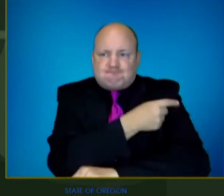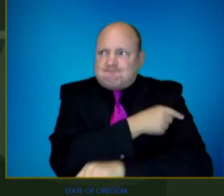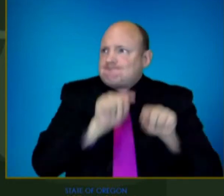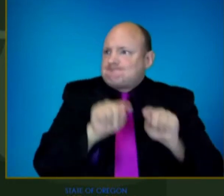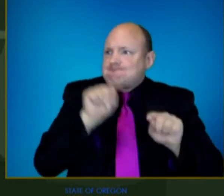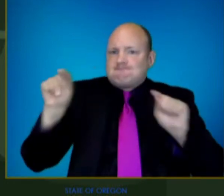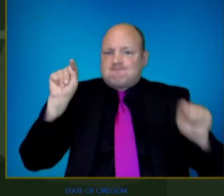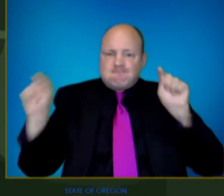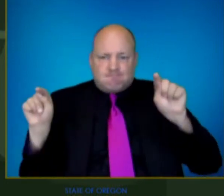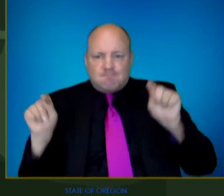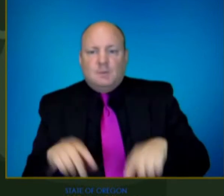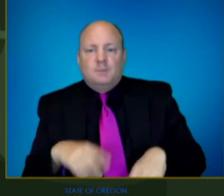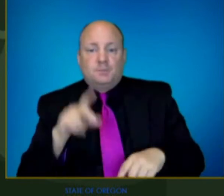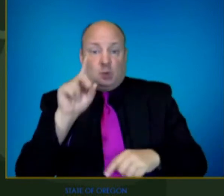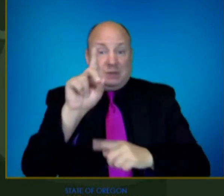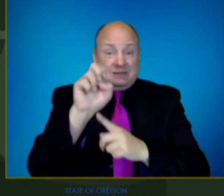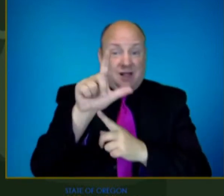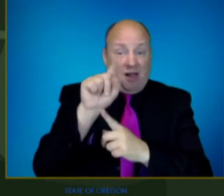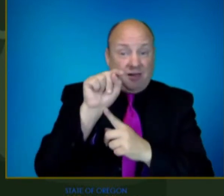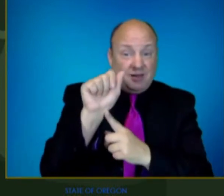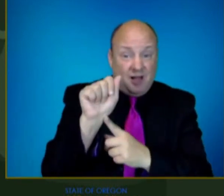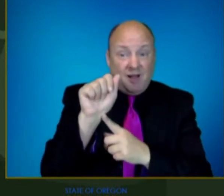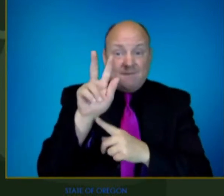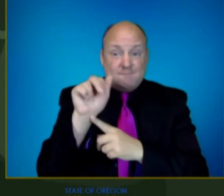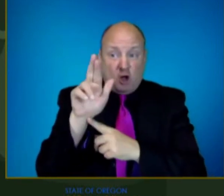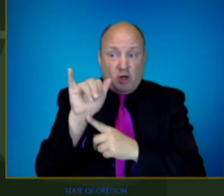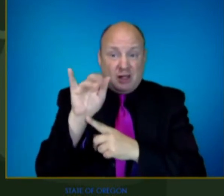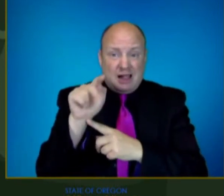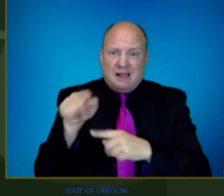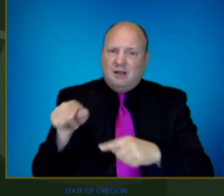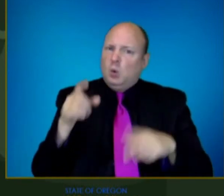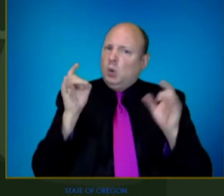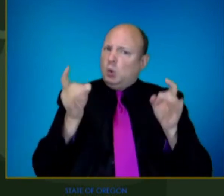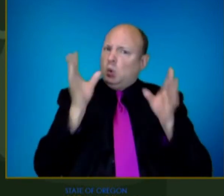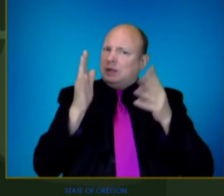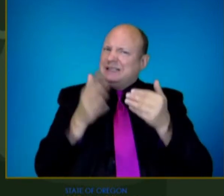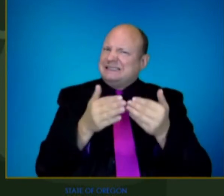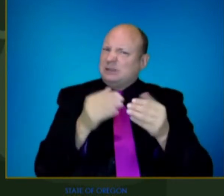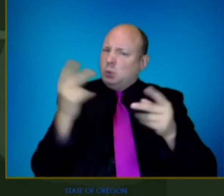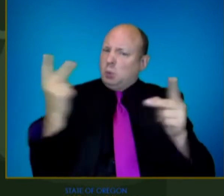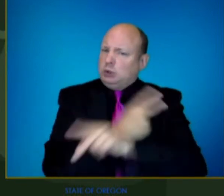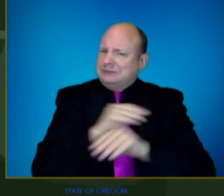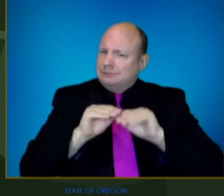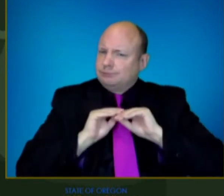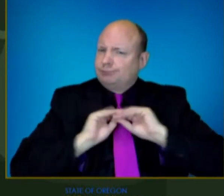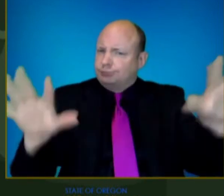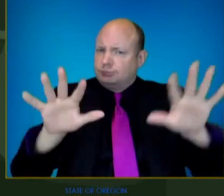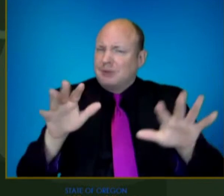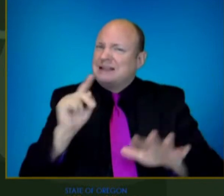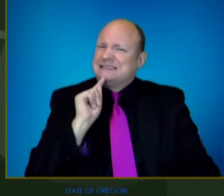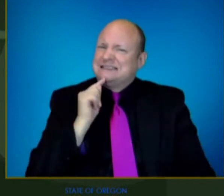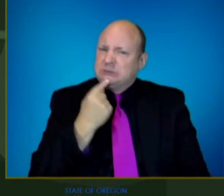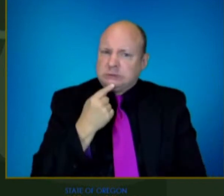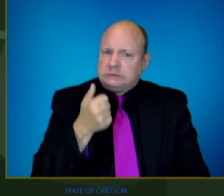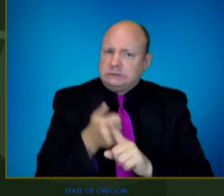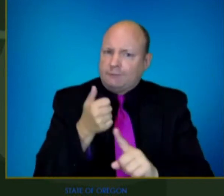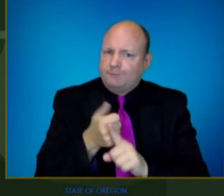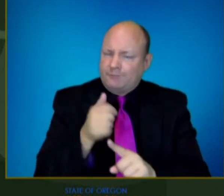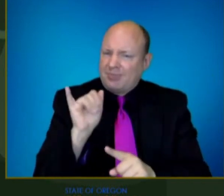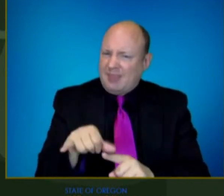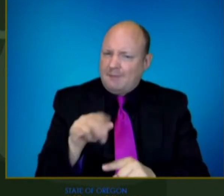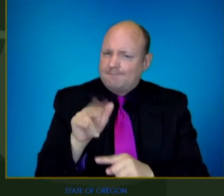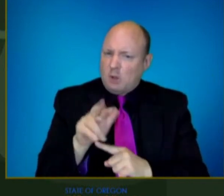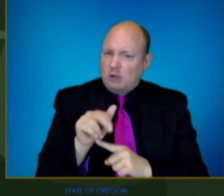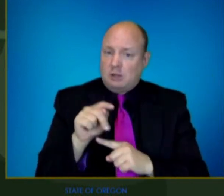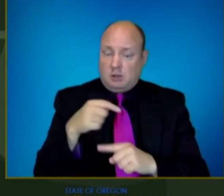an unprecedented threat because it's more contagious and more severe. Unvaccinated adults and children are highly vulnerable to catching the